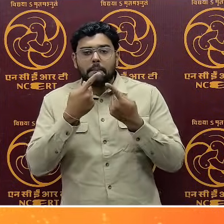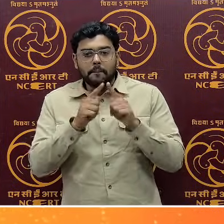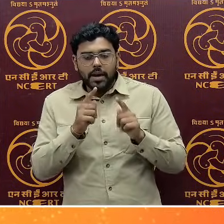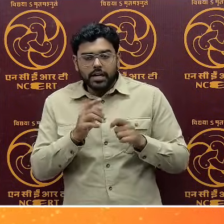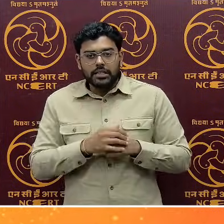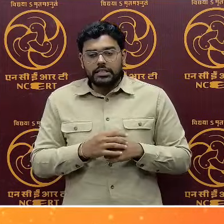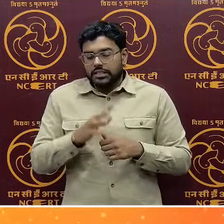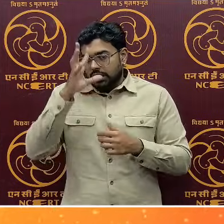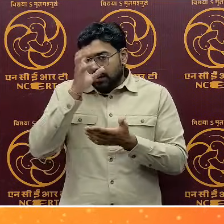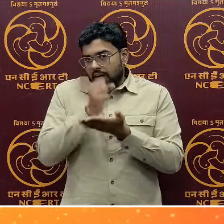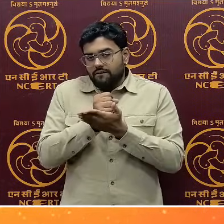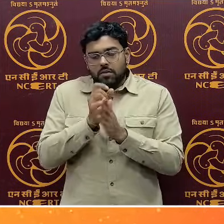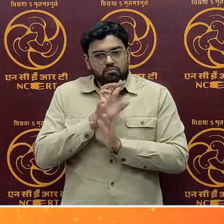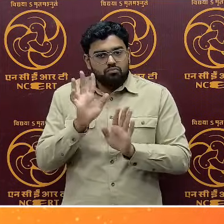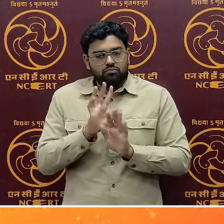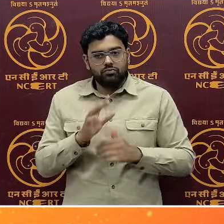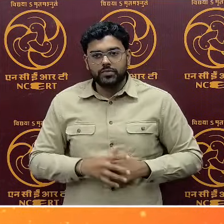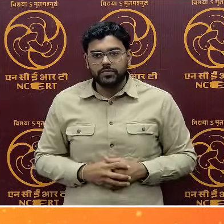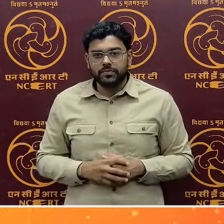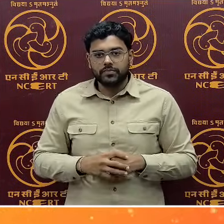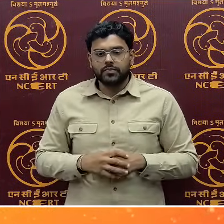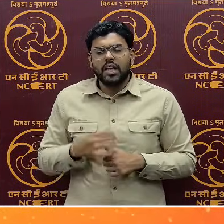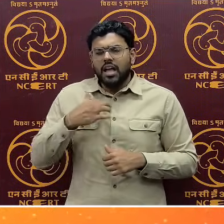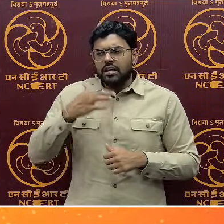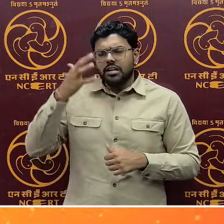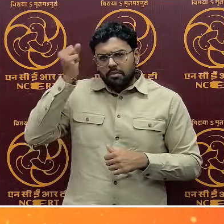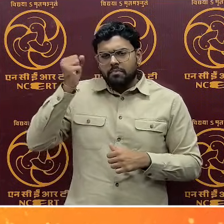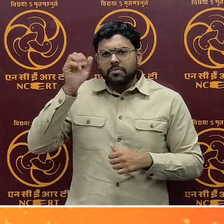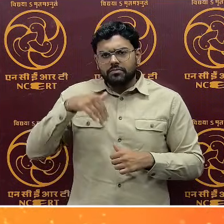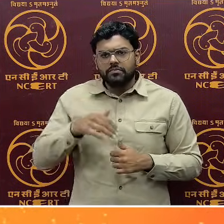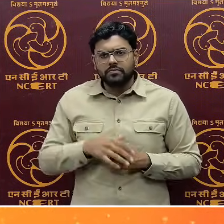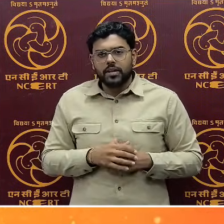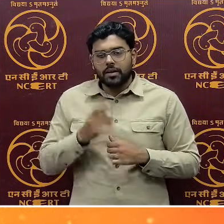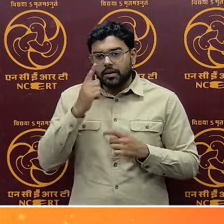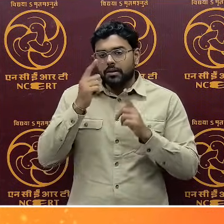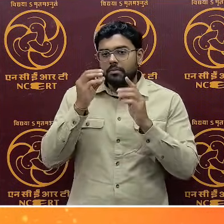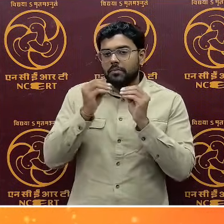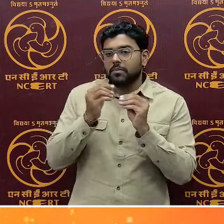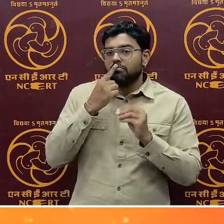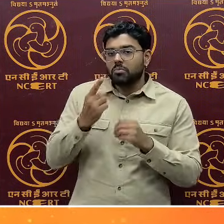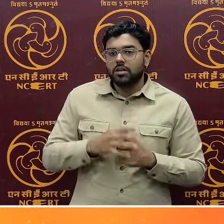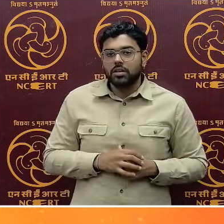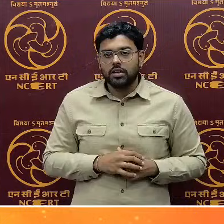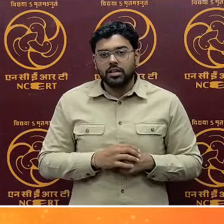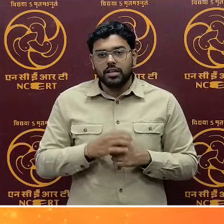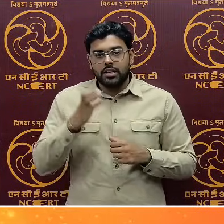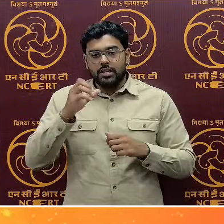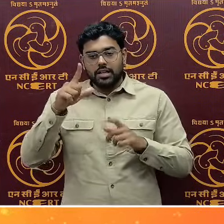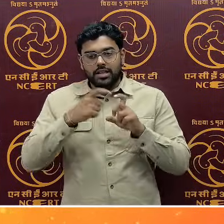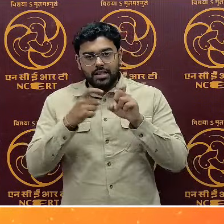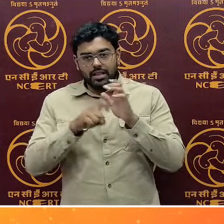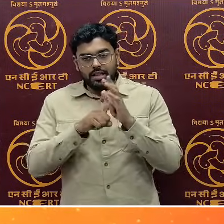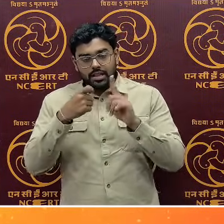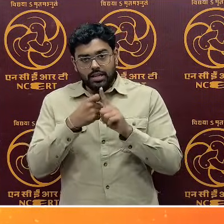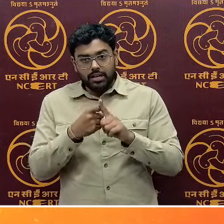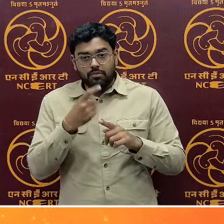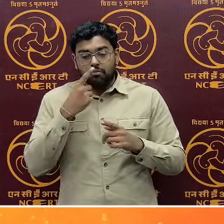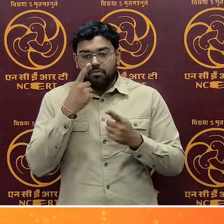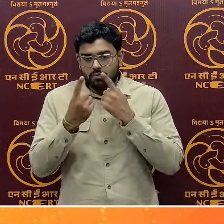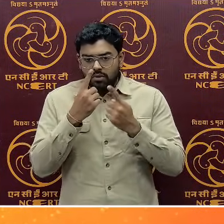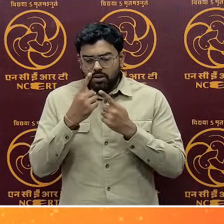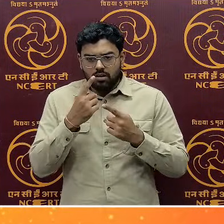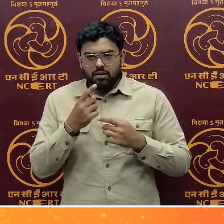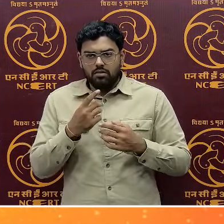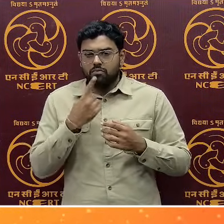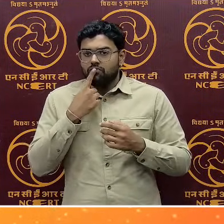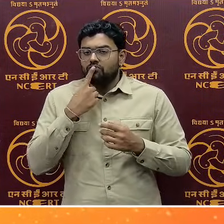wasn't absolutely sure. I remember now, Mrs. Brown said. The clerk refused to testify